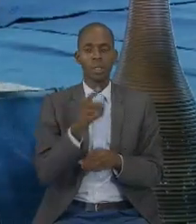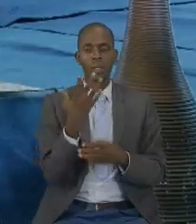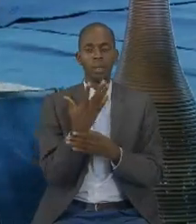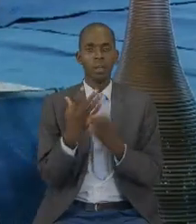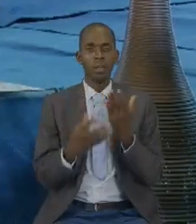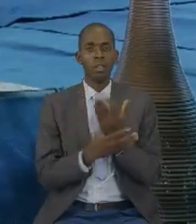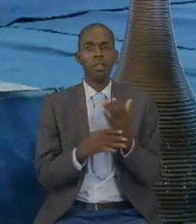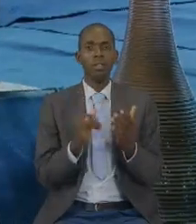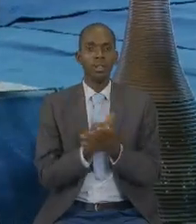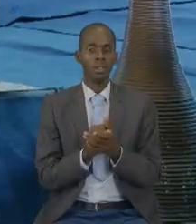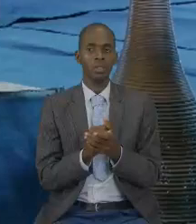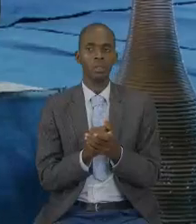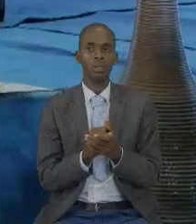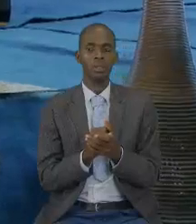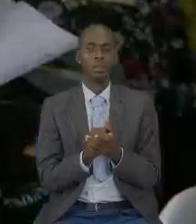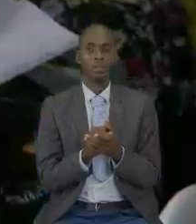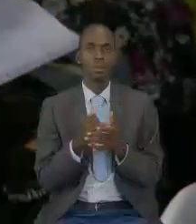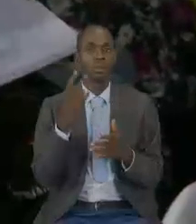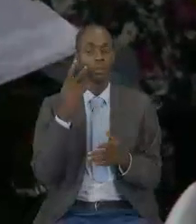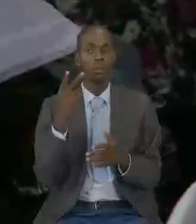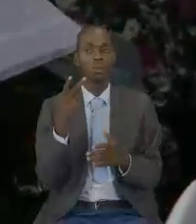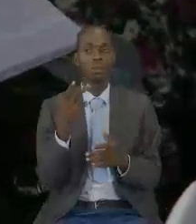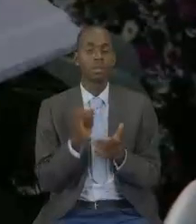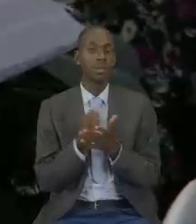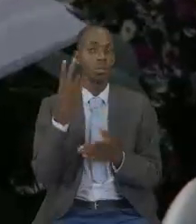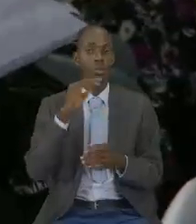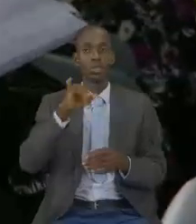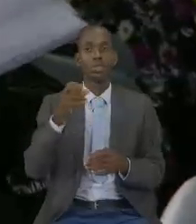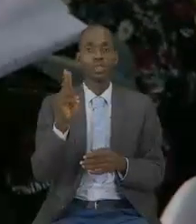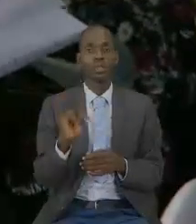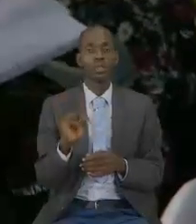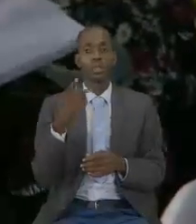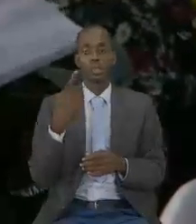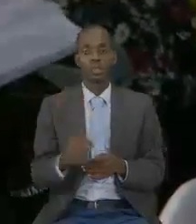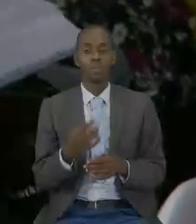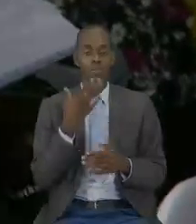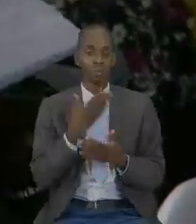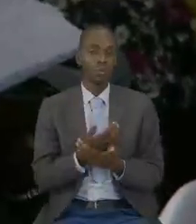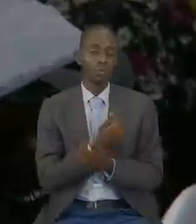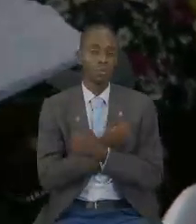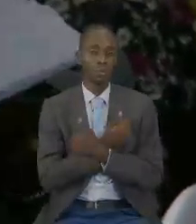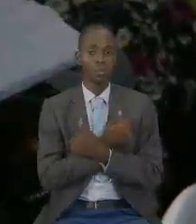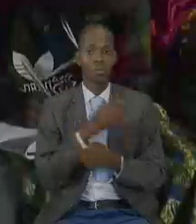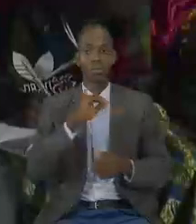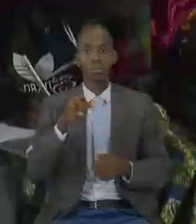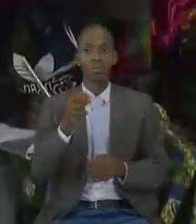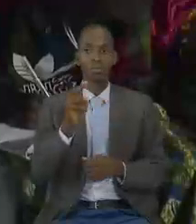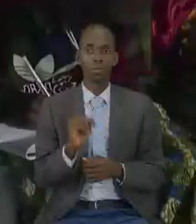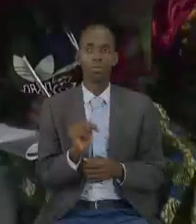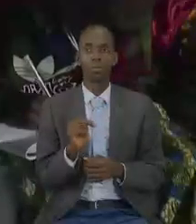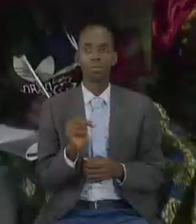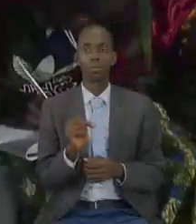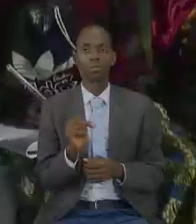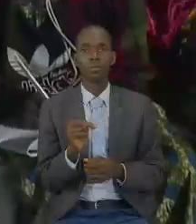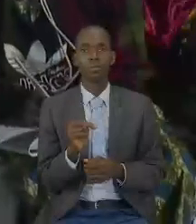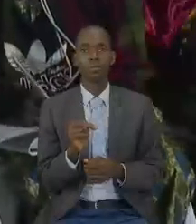That was John. John, the beloved. He was alone because all the